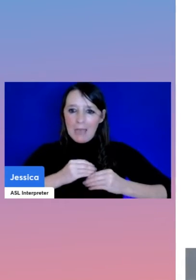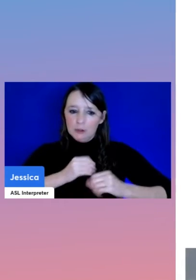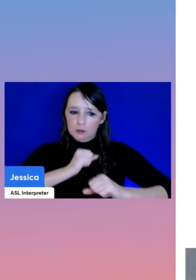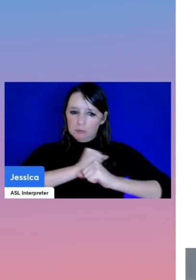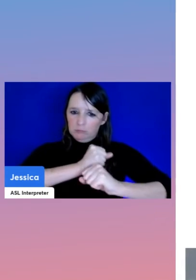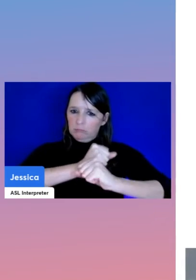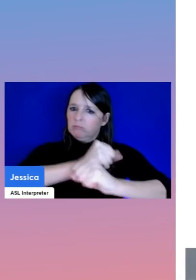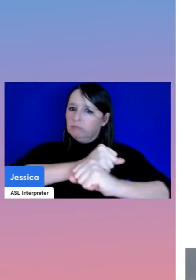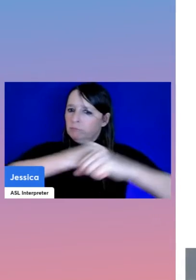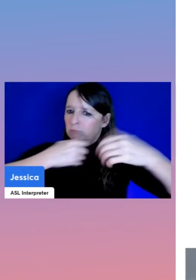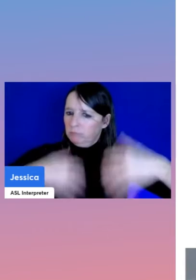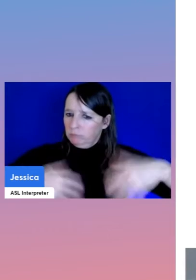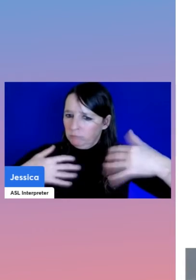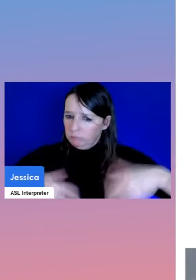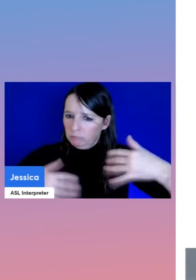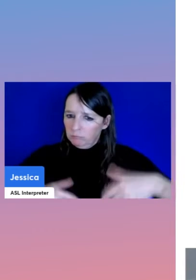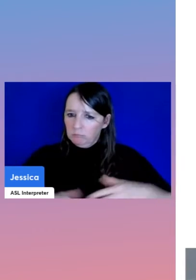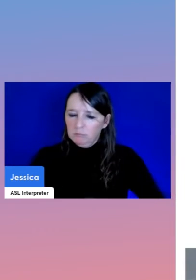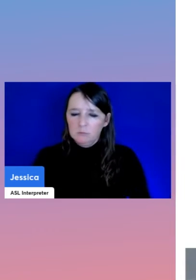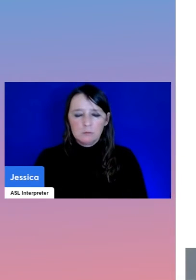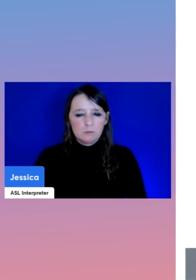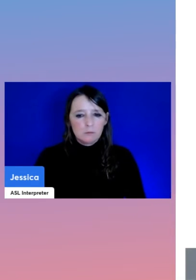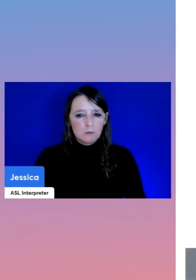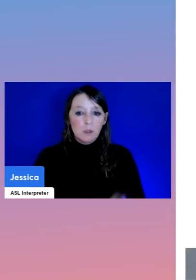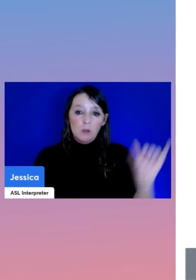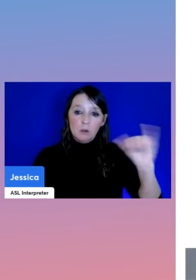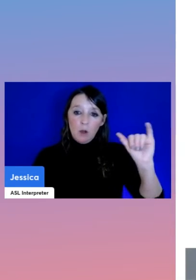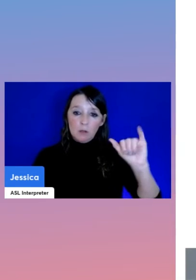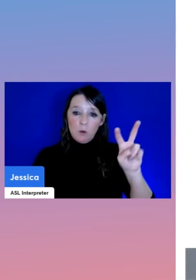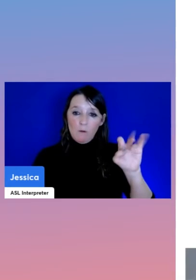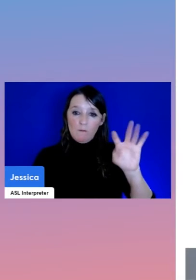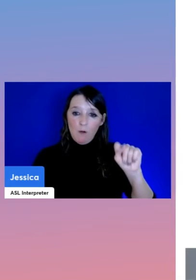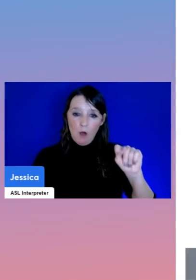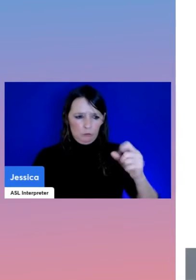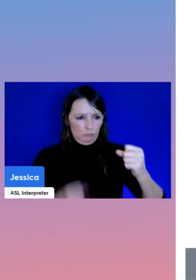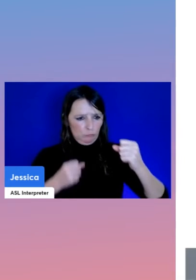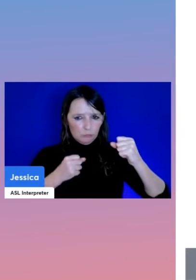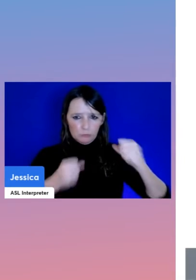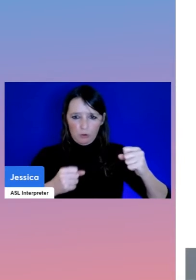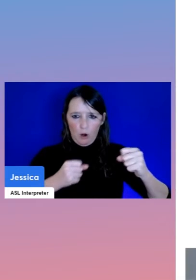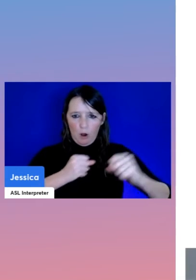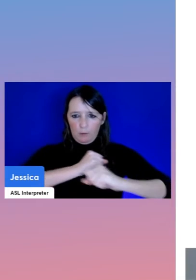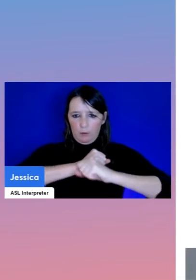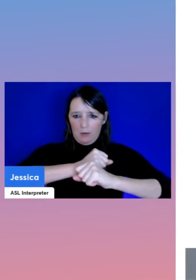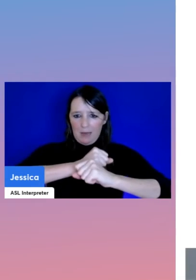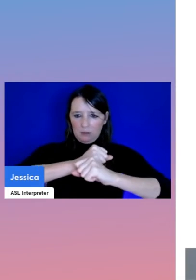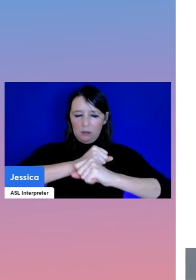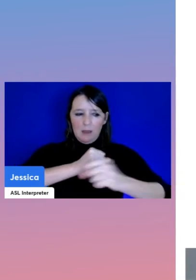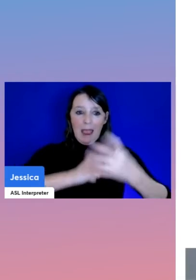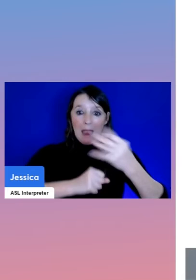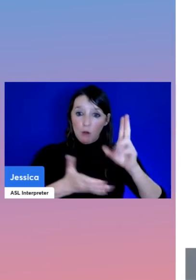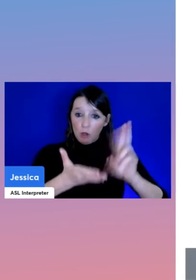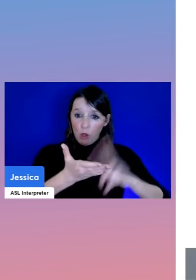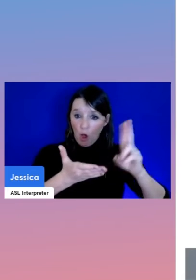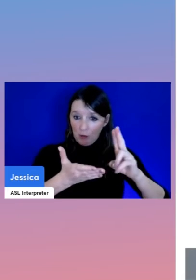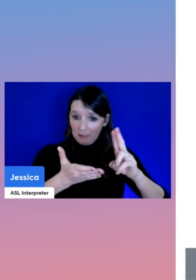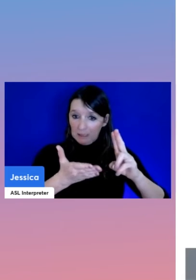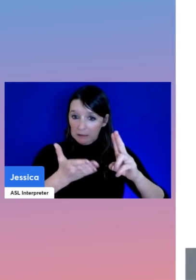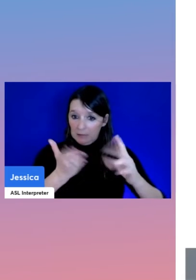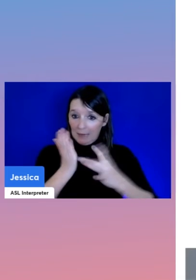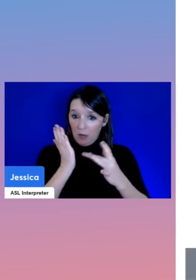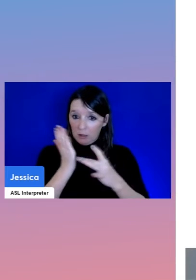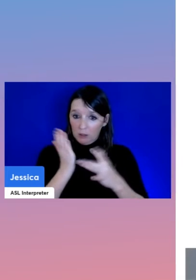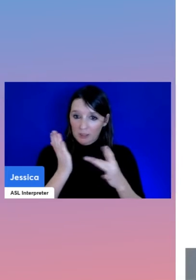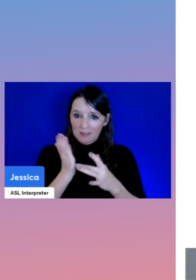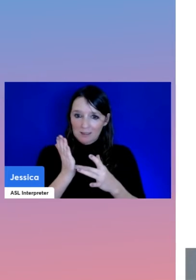security. Furthermore, Vault's robust audit logging capabilities extend to the Transit